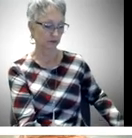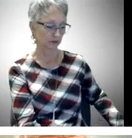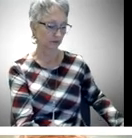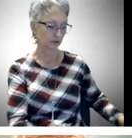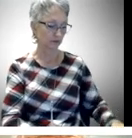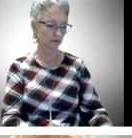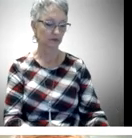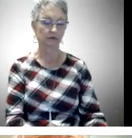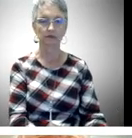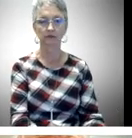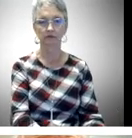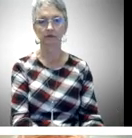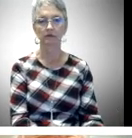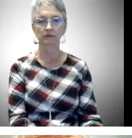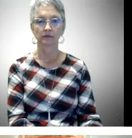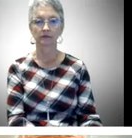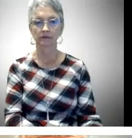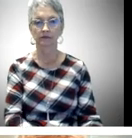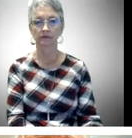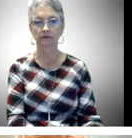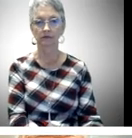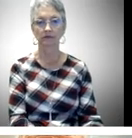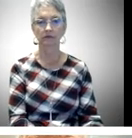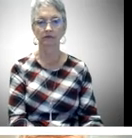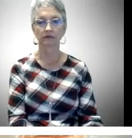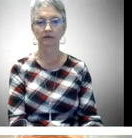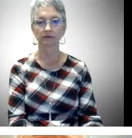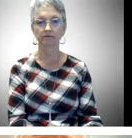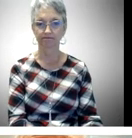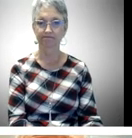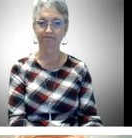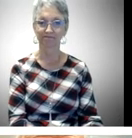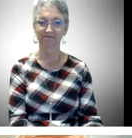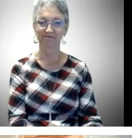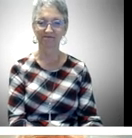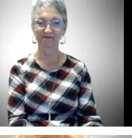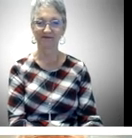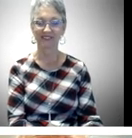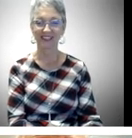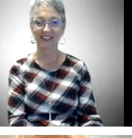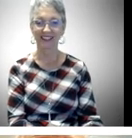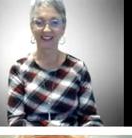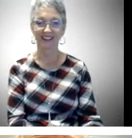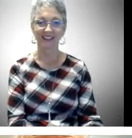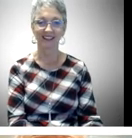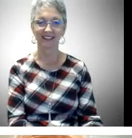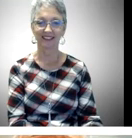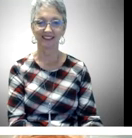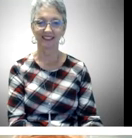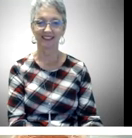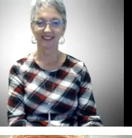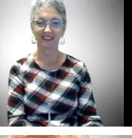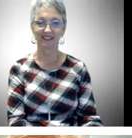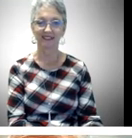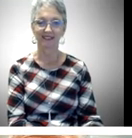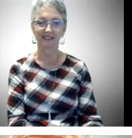I always feel strongly that non-lawyers need to learn the law. You don't want to trust a lawyer to explain to you what